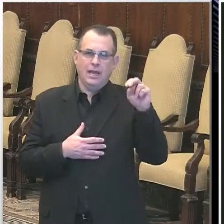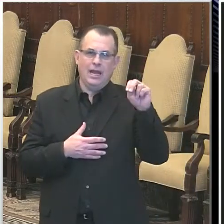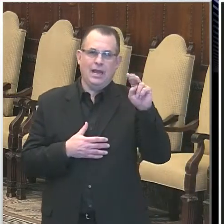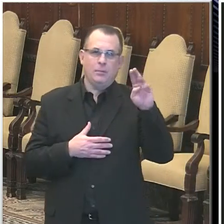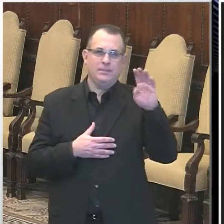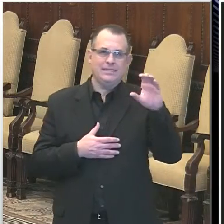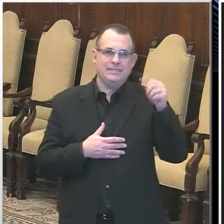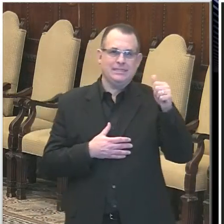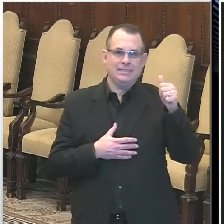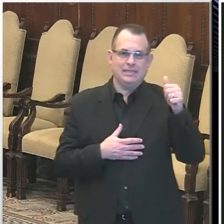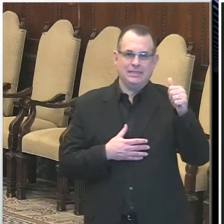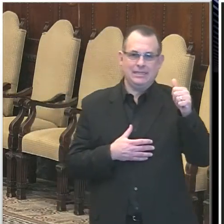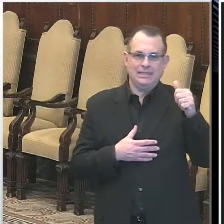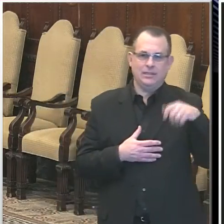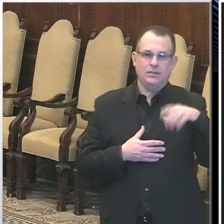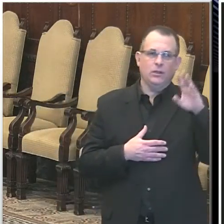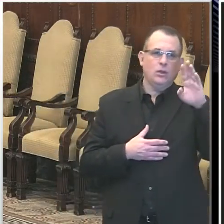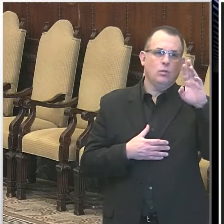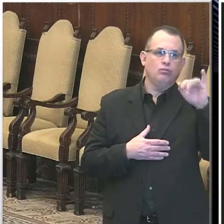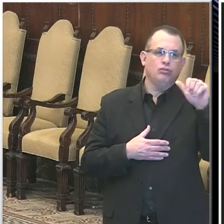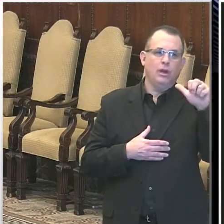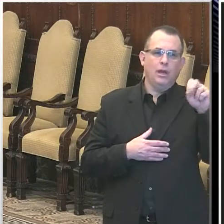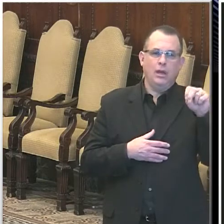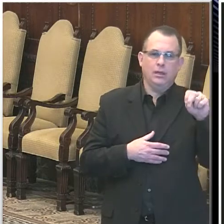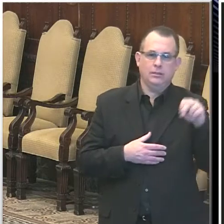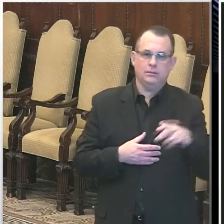Brian? Hello, thanks everyone.